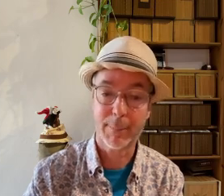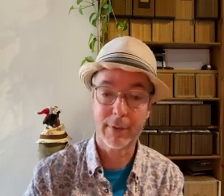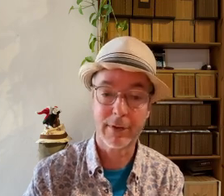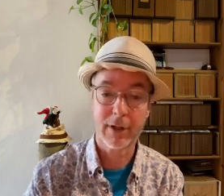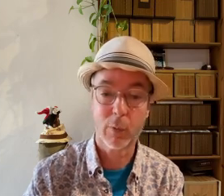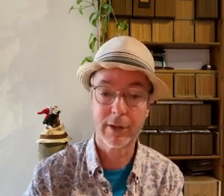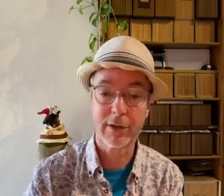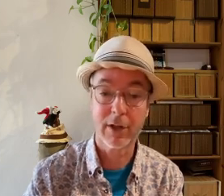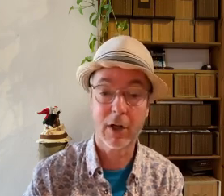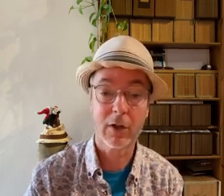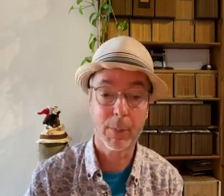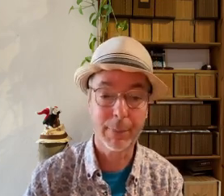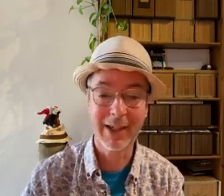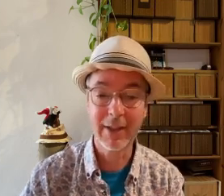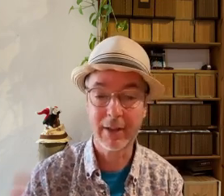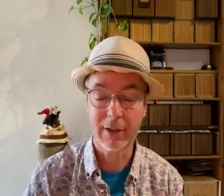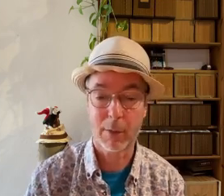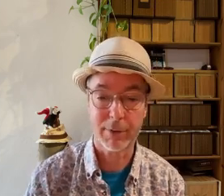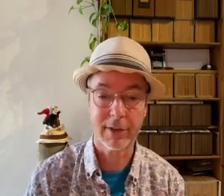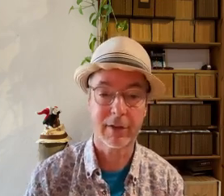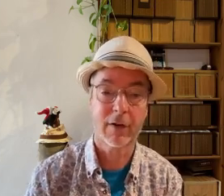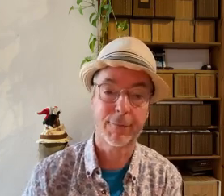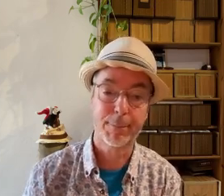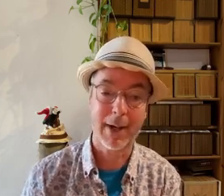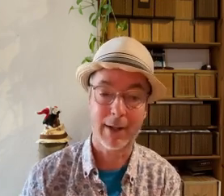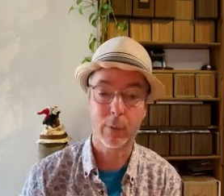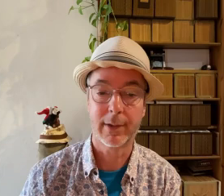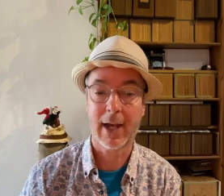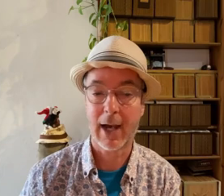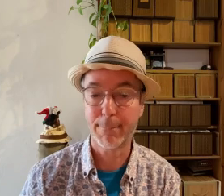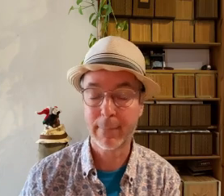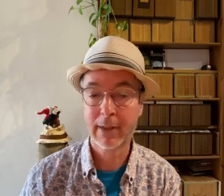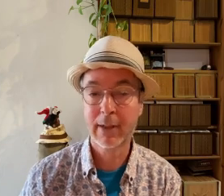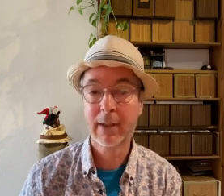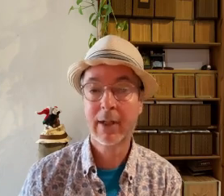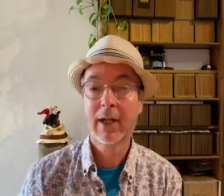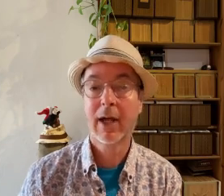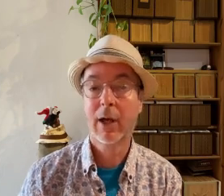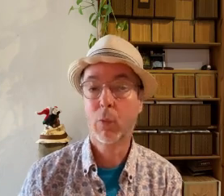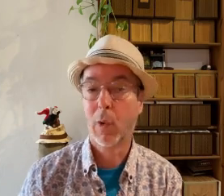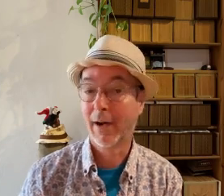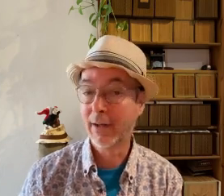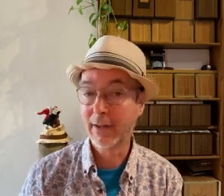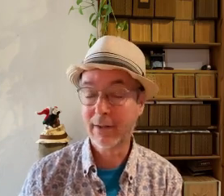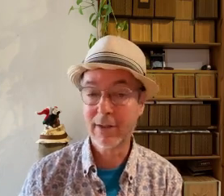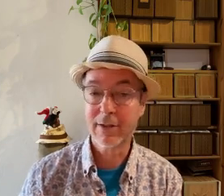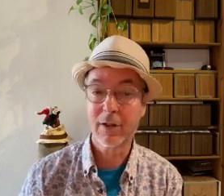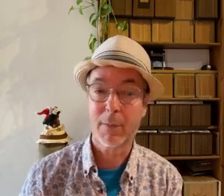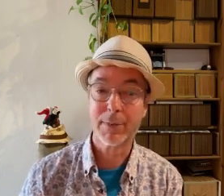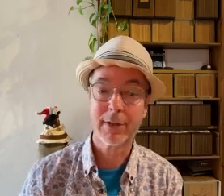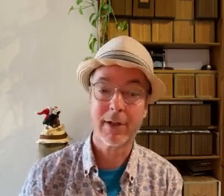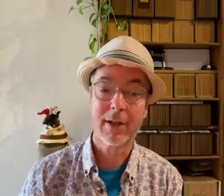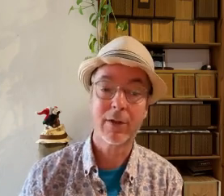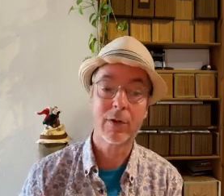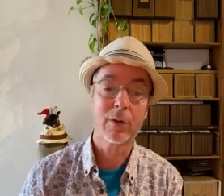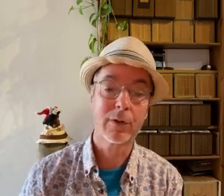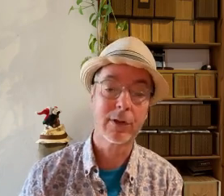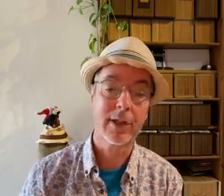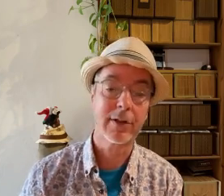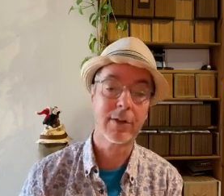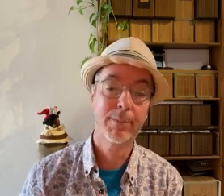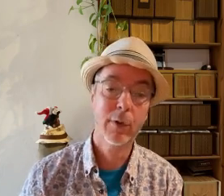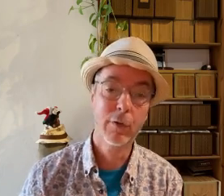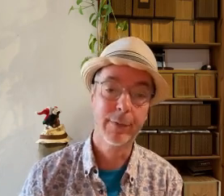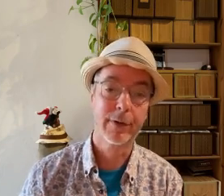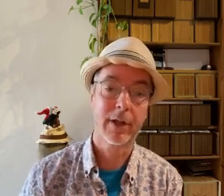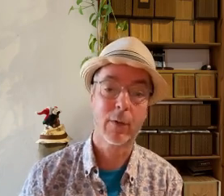what happens and what is completely opposite of ma with am, and why it is an opposite, and then you can also